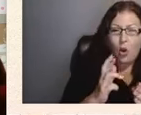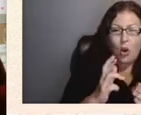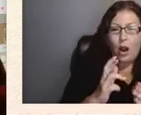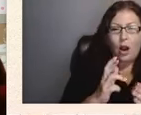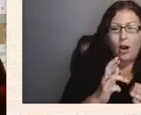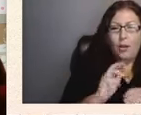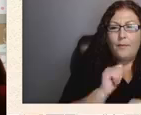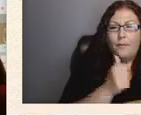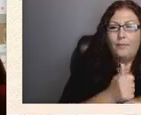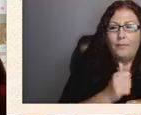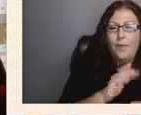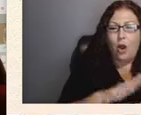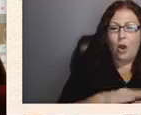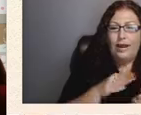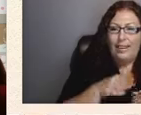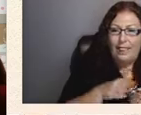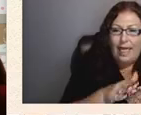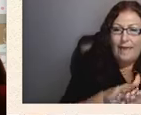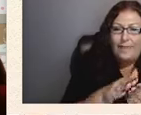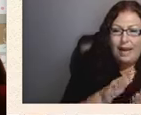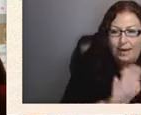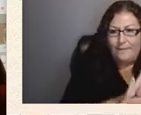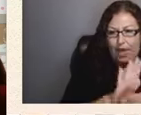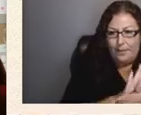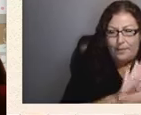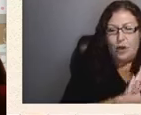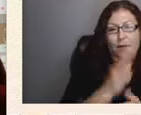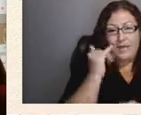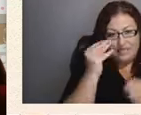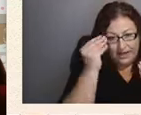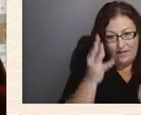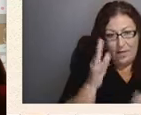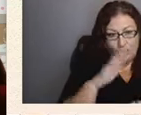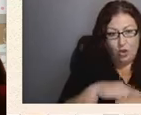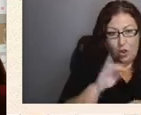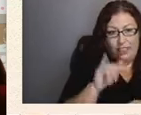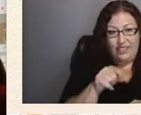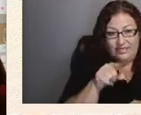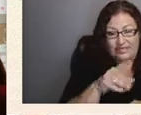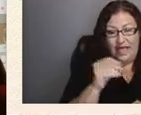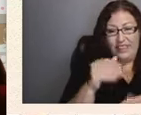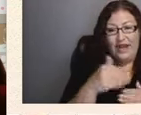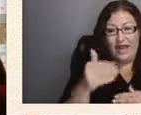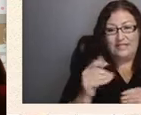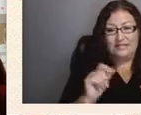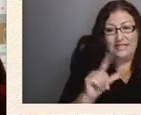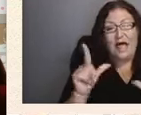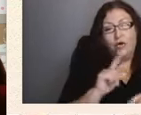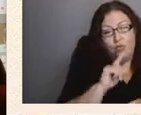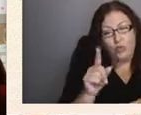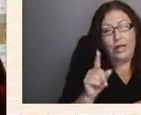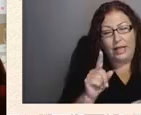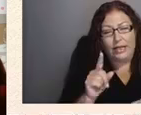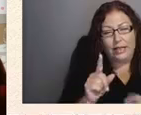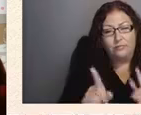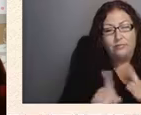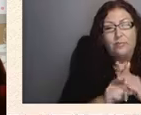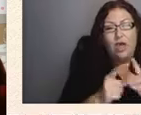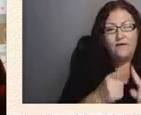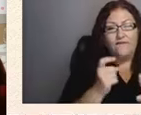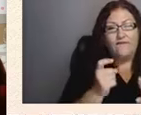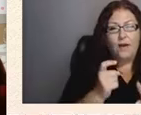of paper, because the information on this on the next slide really emerged from a meeting back